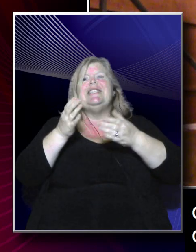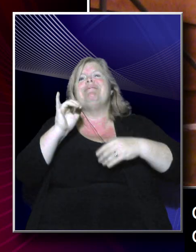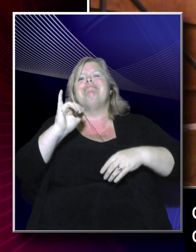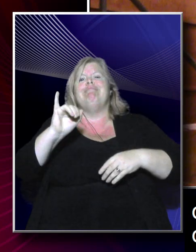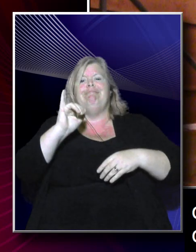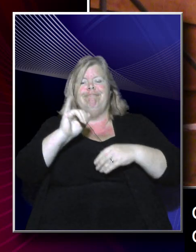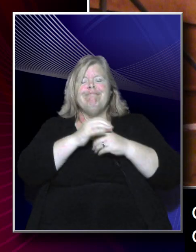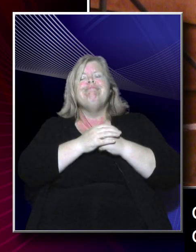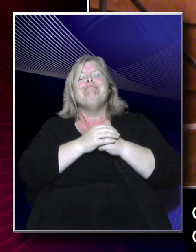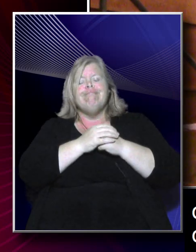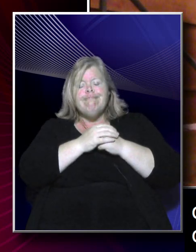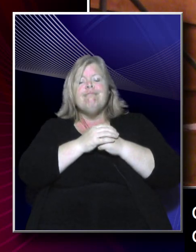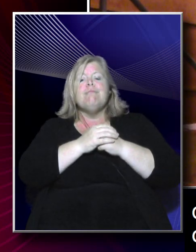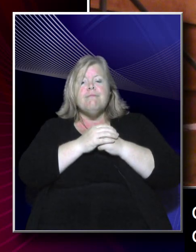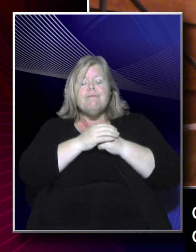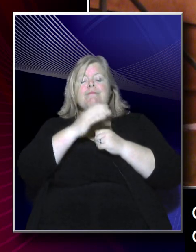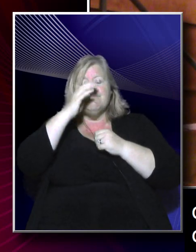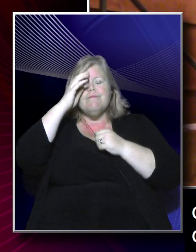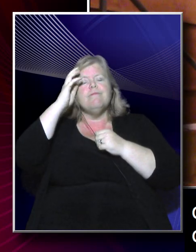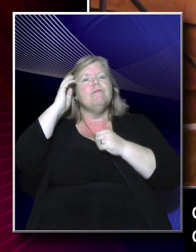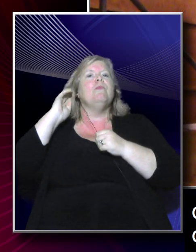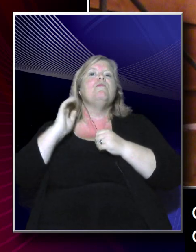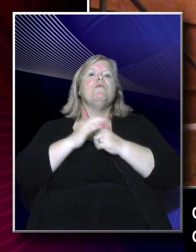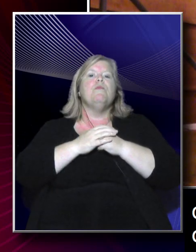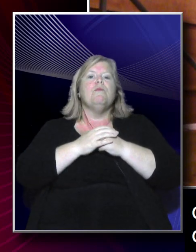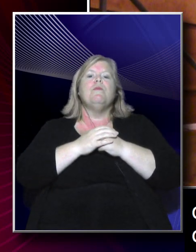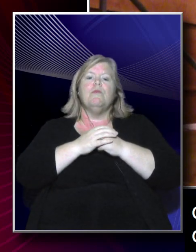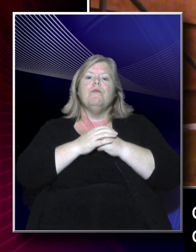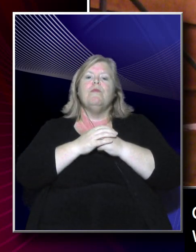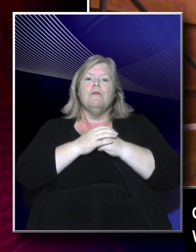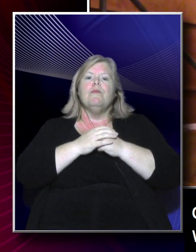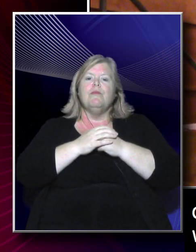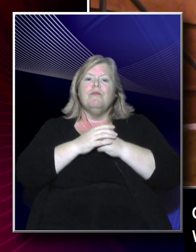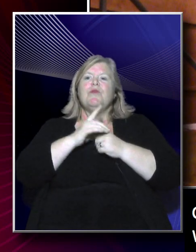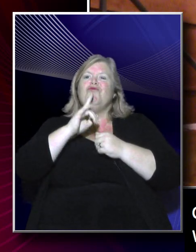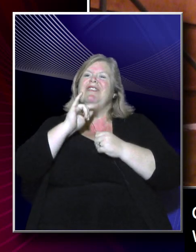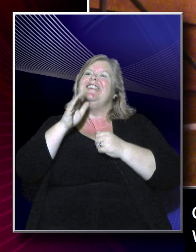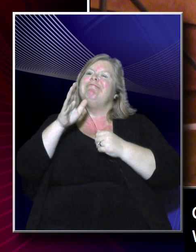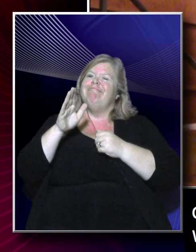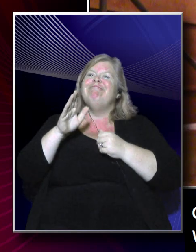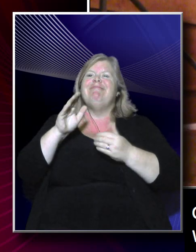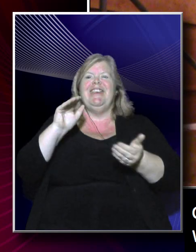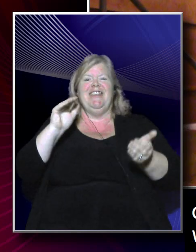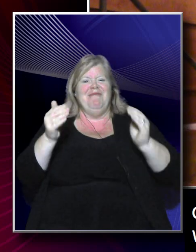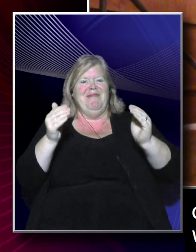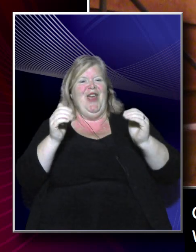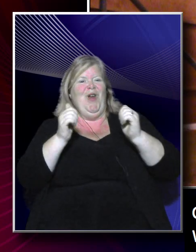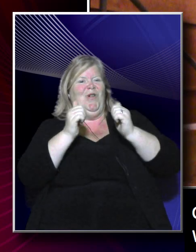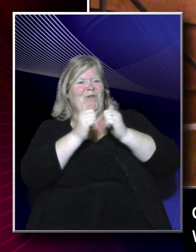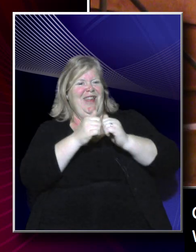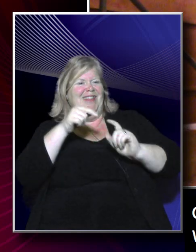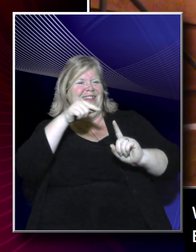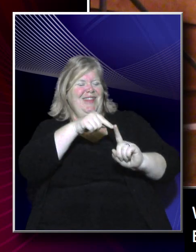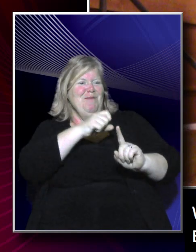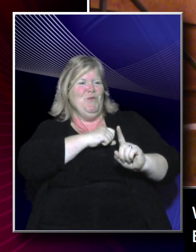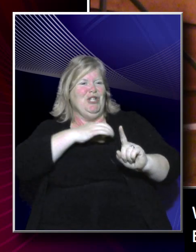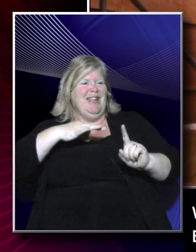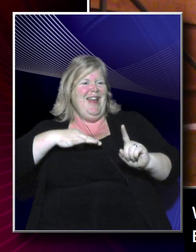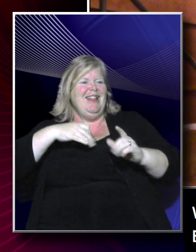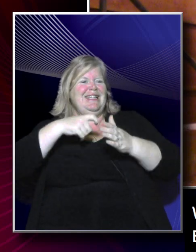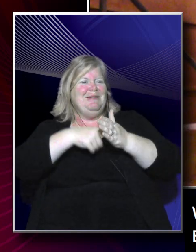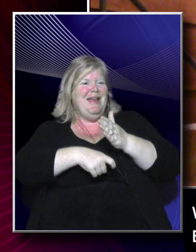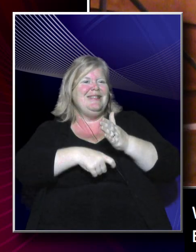that respectively, which is offset by our increase in personnel expenditures. And that really summarizes